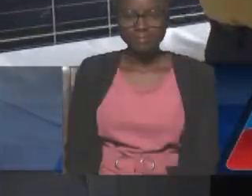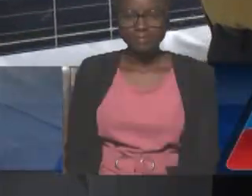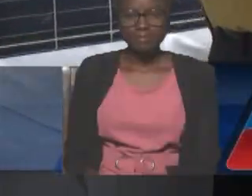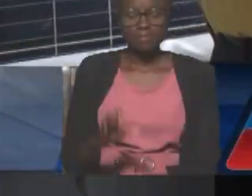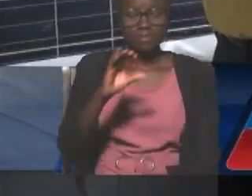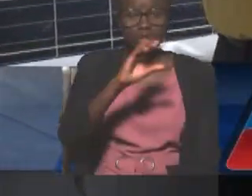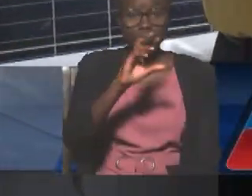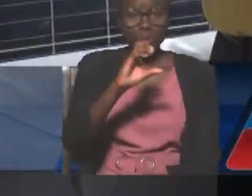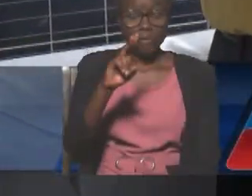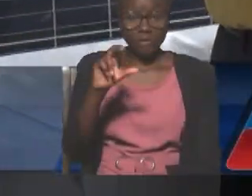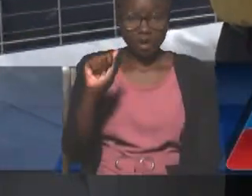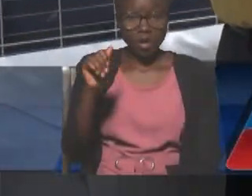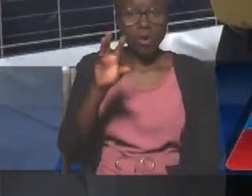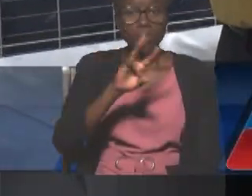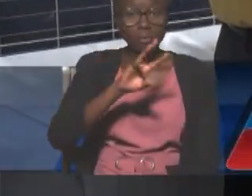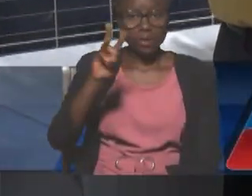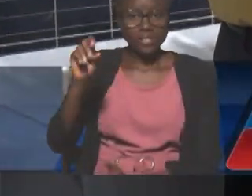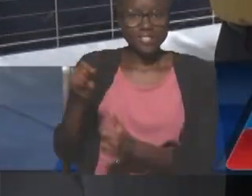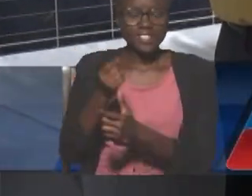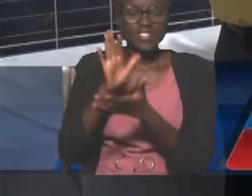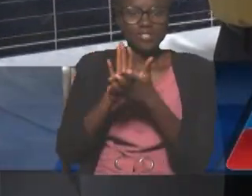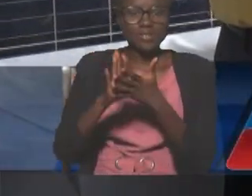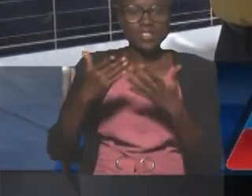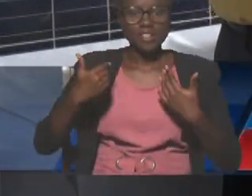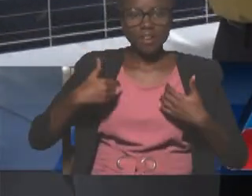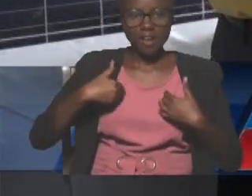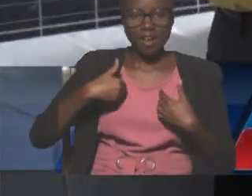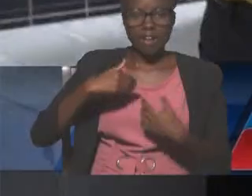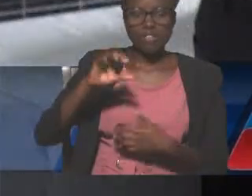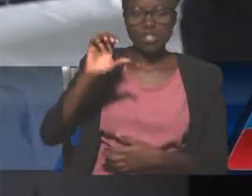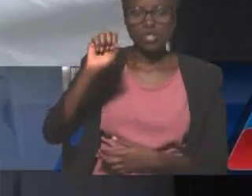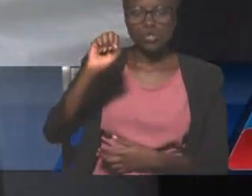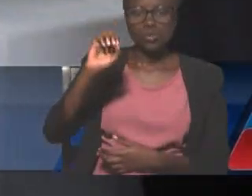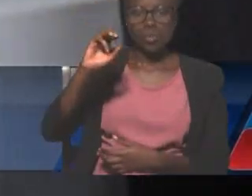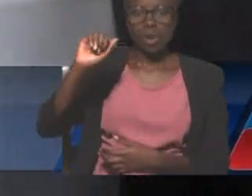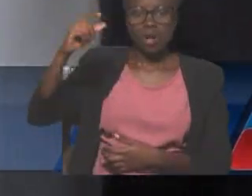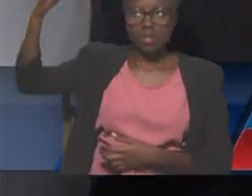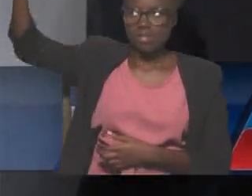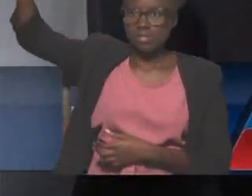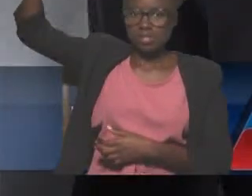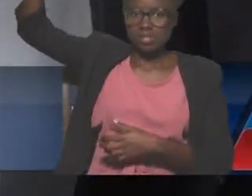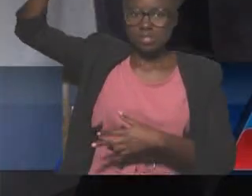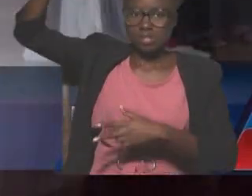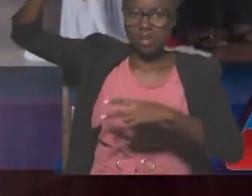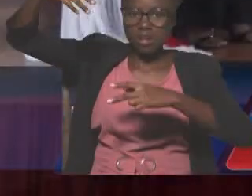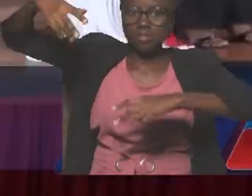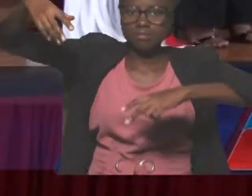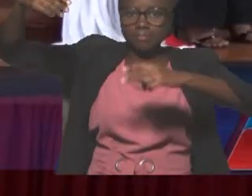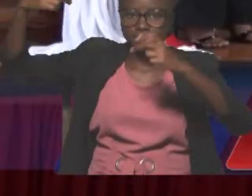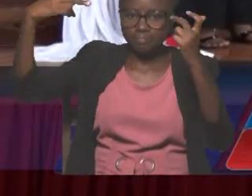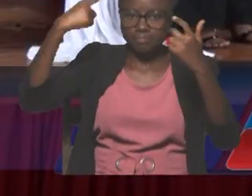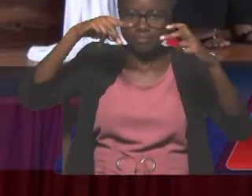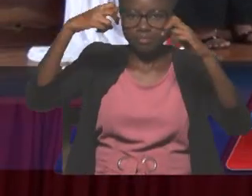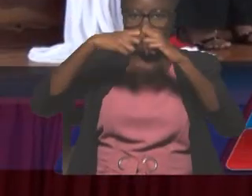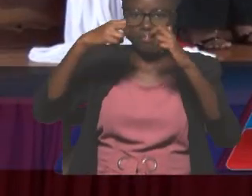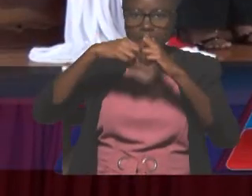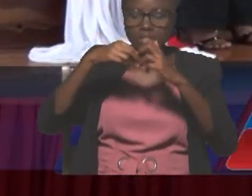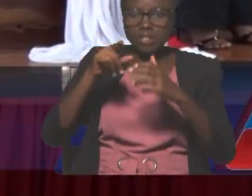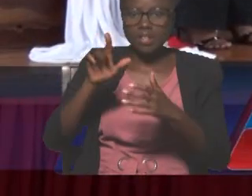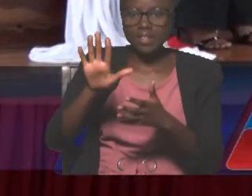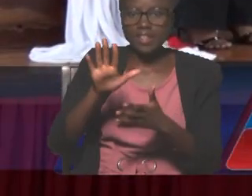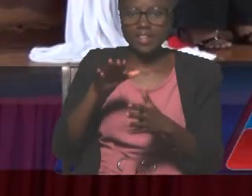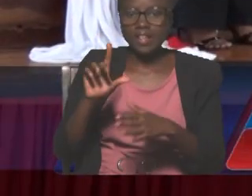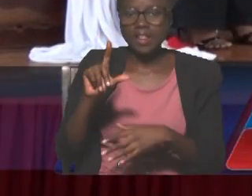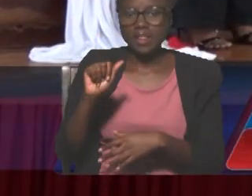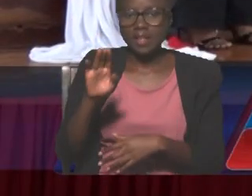Couva West Secondary School is the new recipient of a solar panel installation to power lights in one of their school lab. The students who emerged victorious